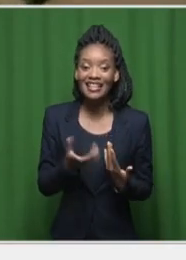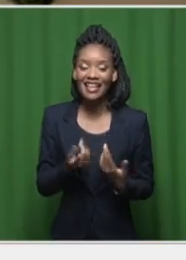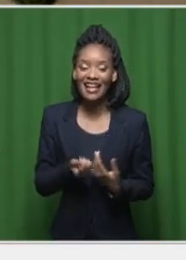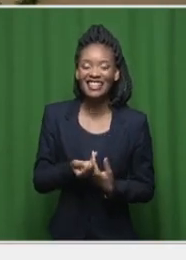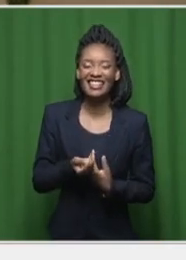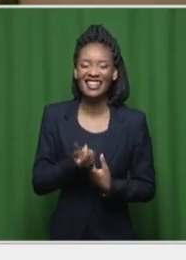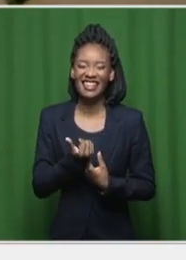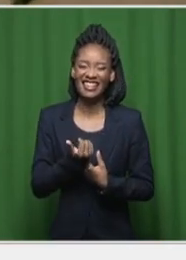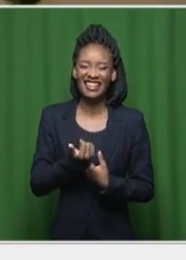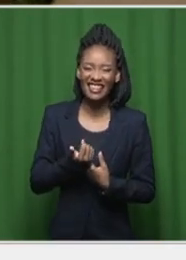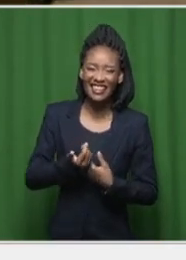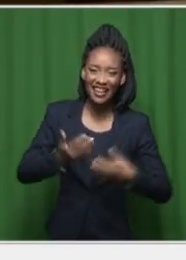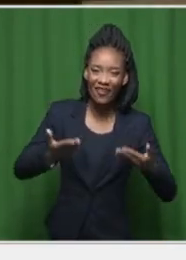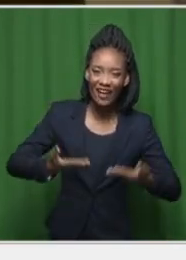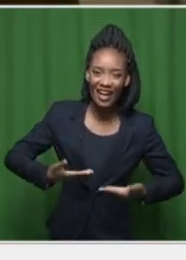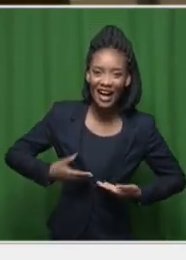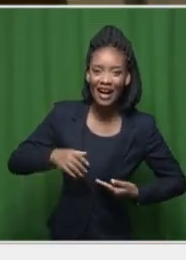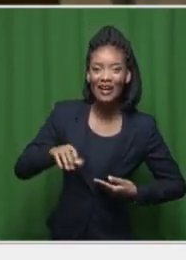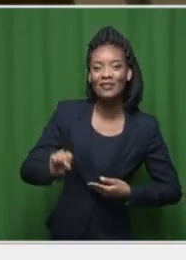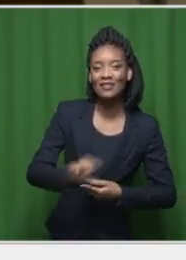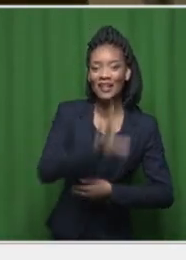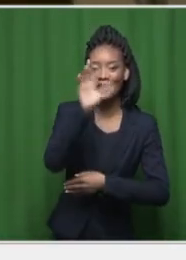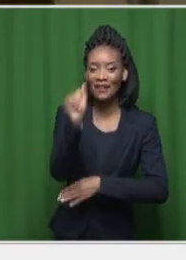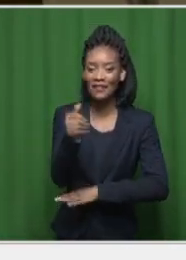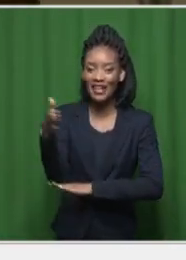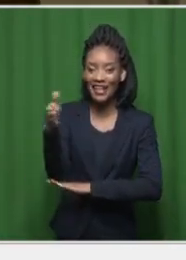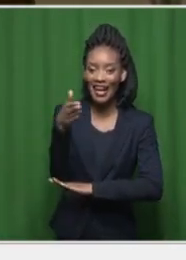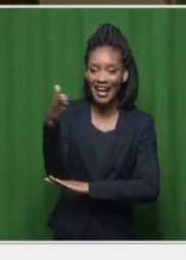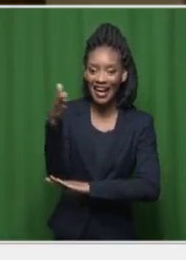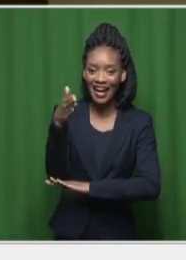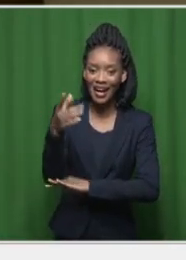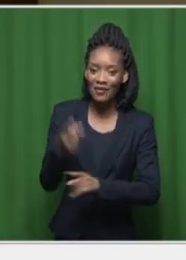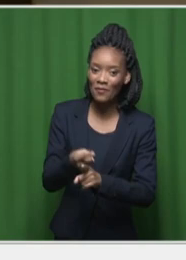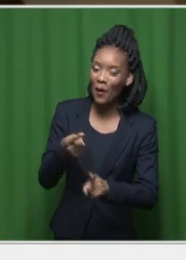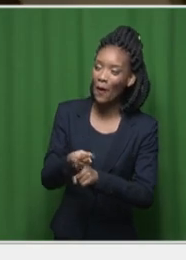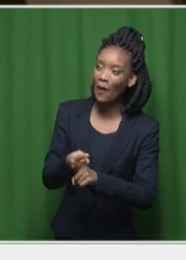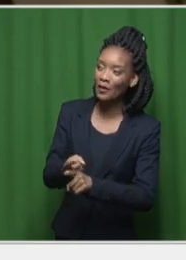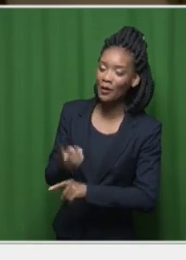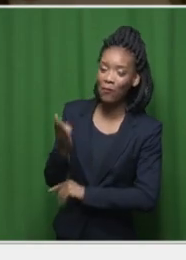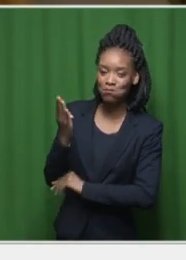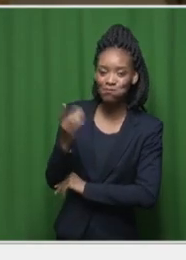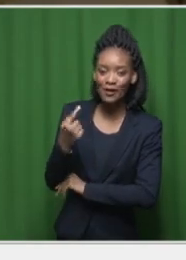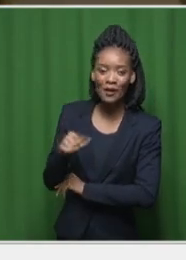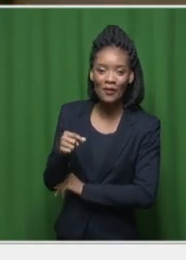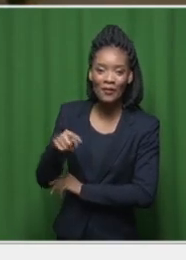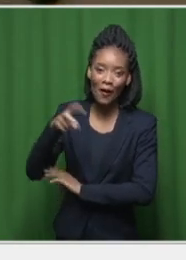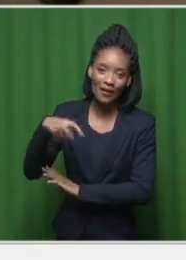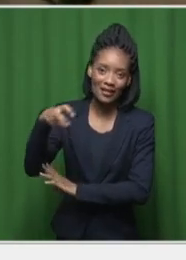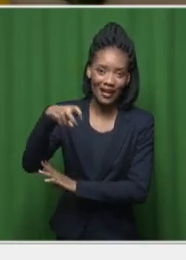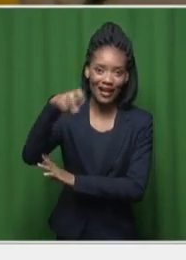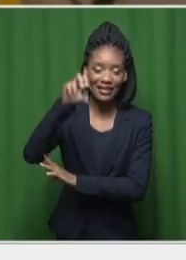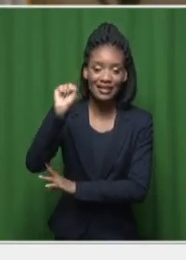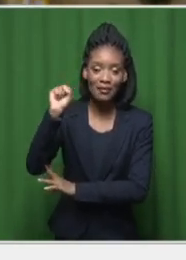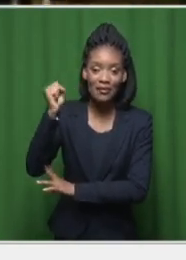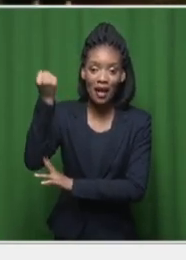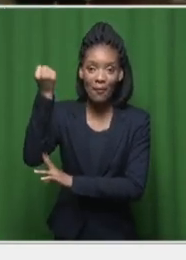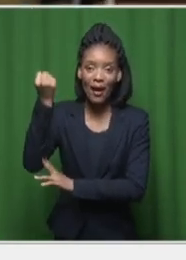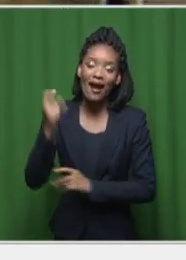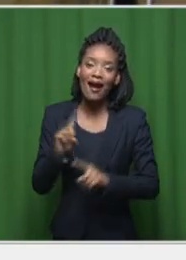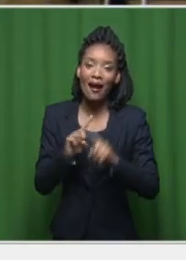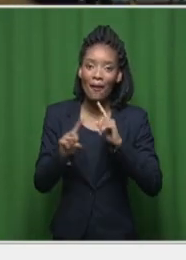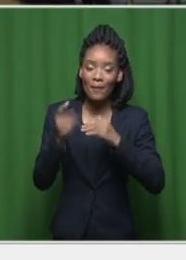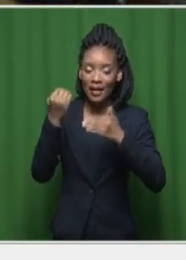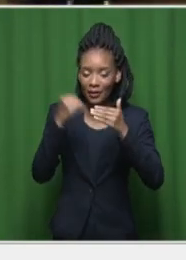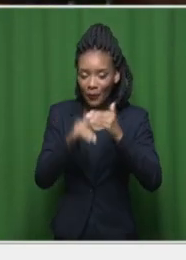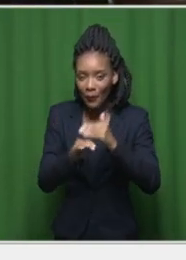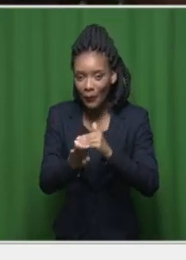South African flag that has been there for as long as I know that I've been doing broadcasts from the tourism in Durban. But once you get inside there, which we will take